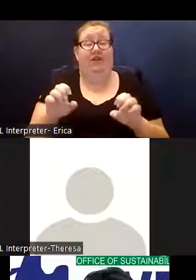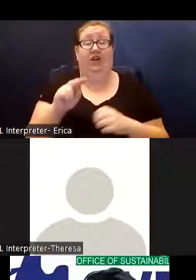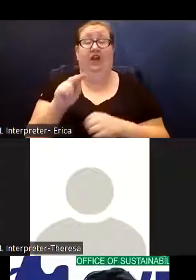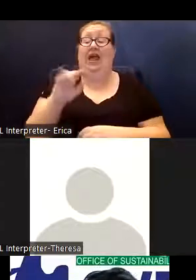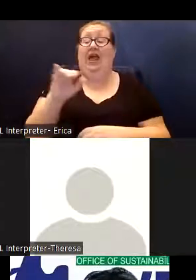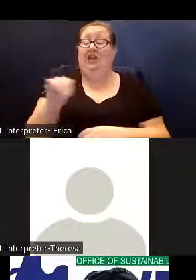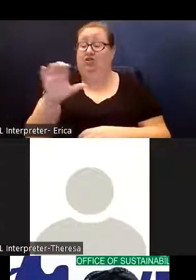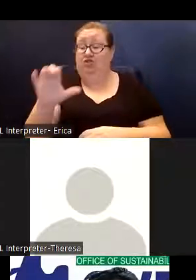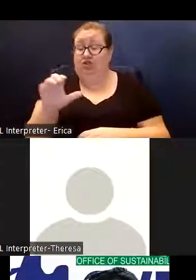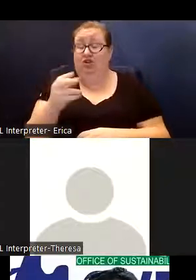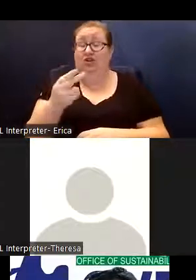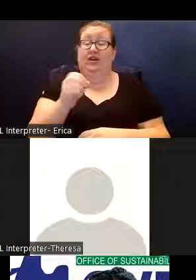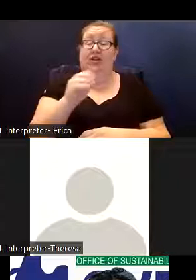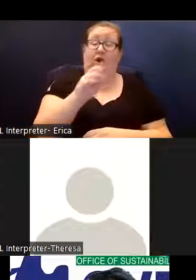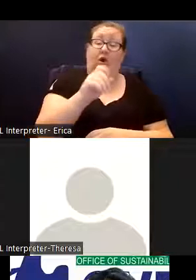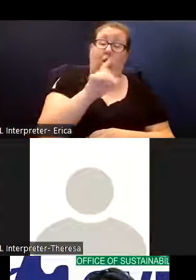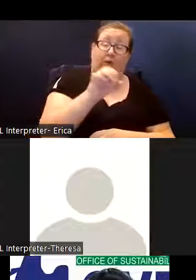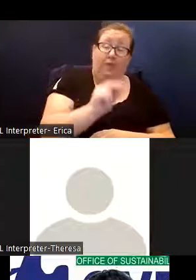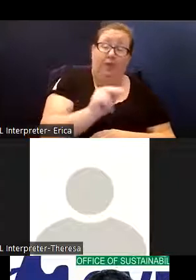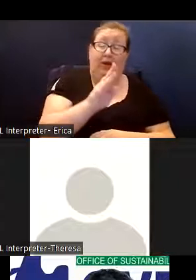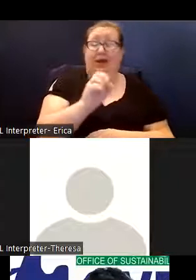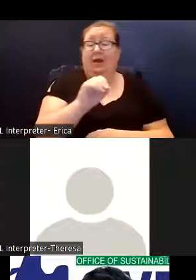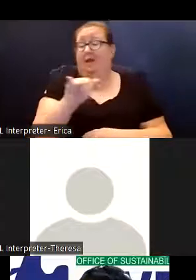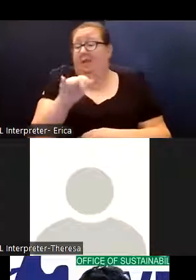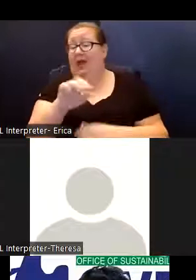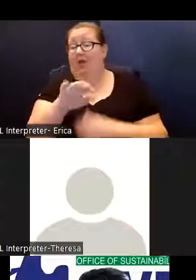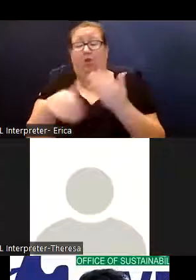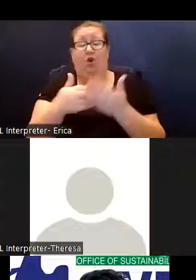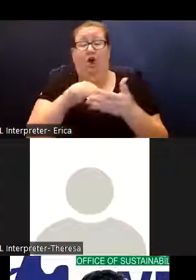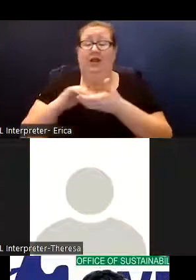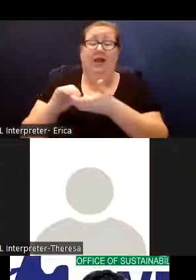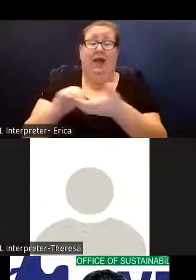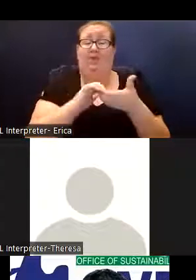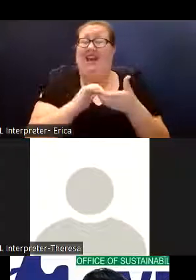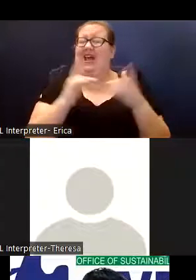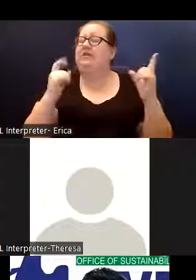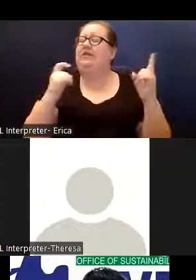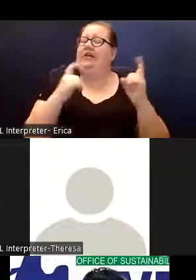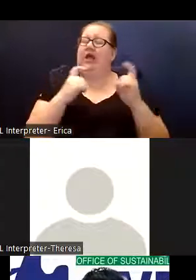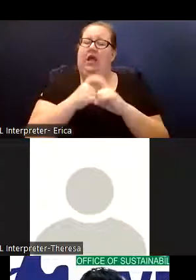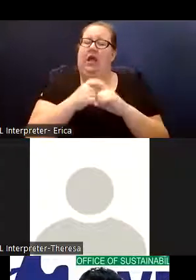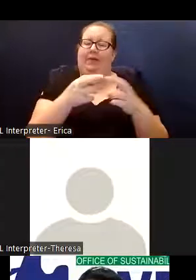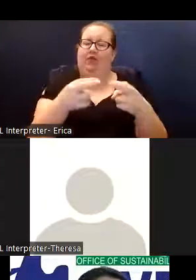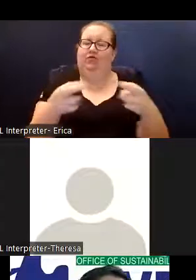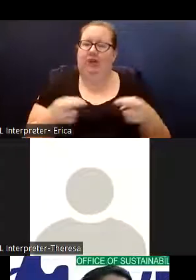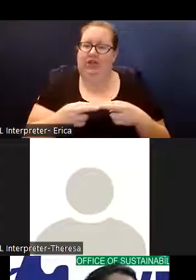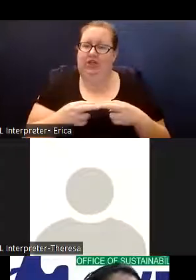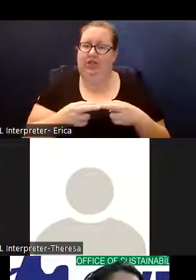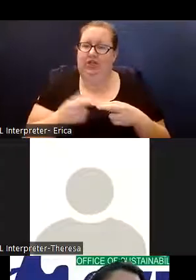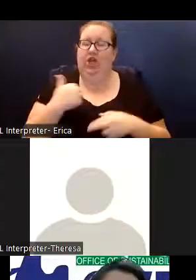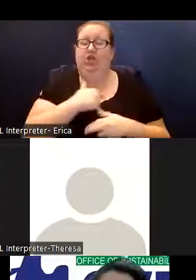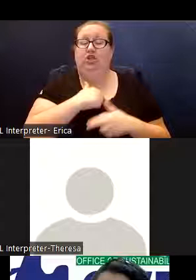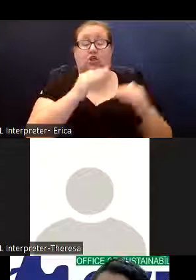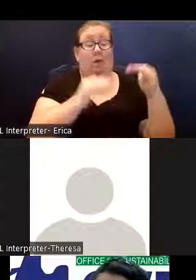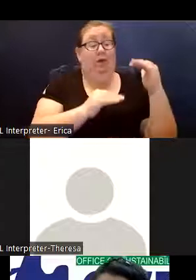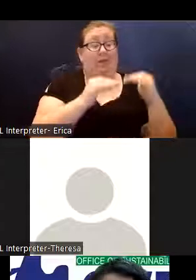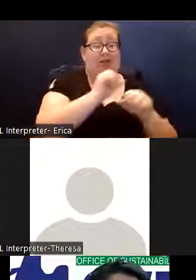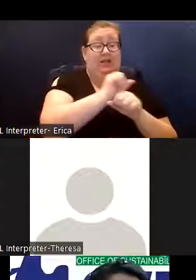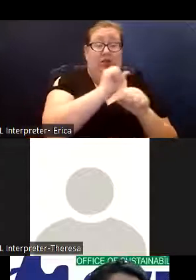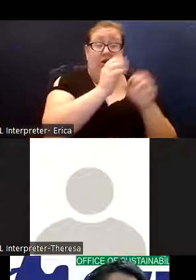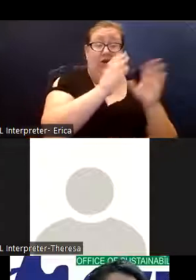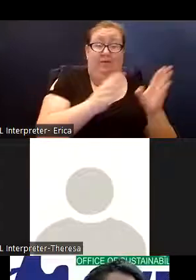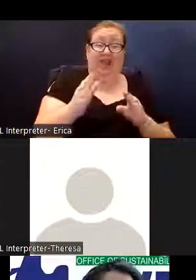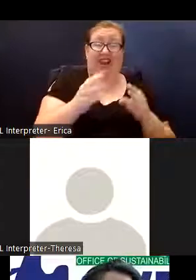are collaborating. It's a super complex region. We've been balancing the work of planning at the